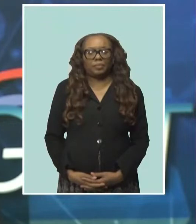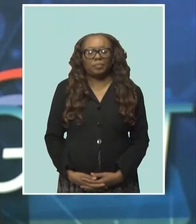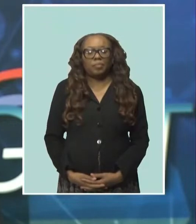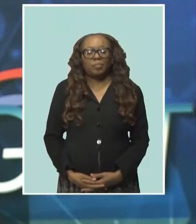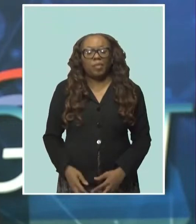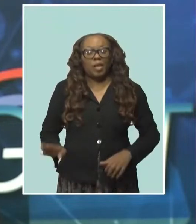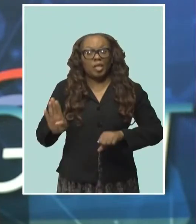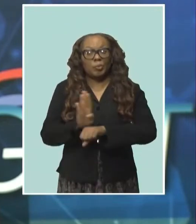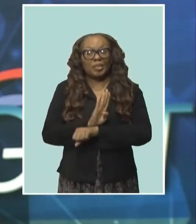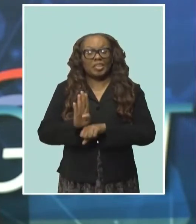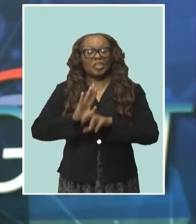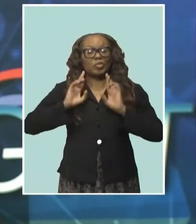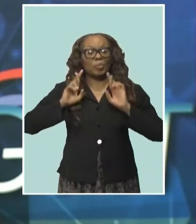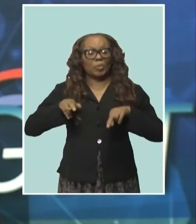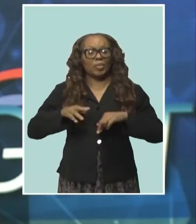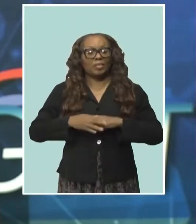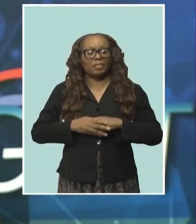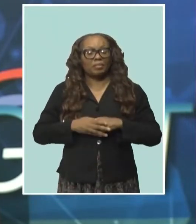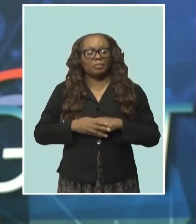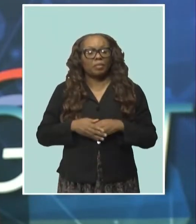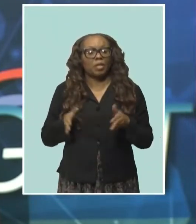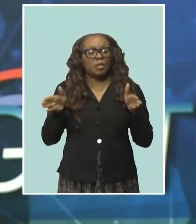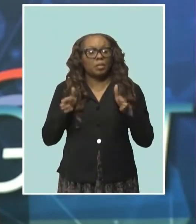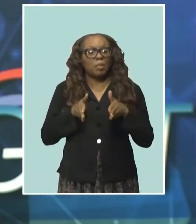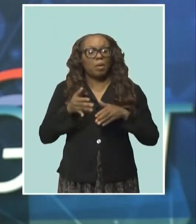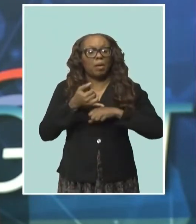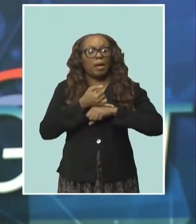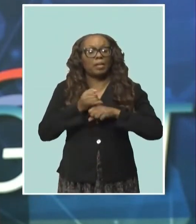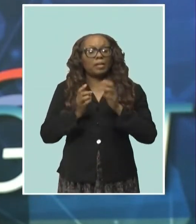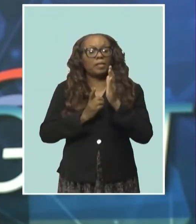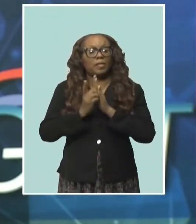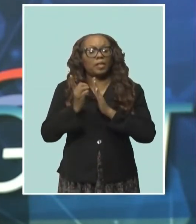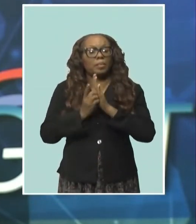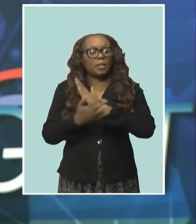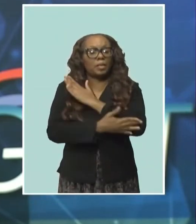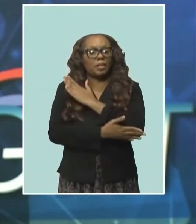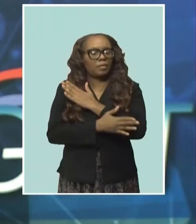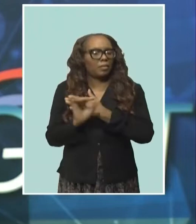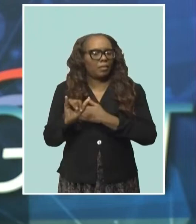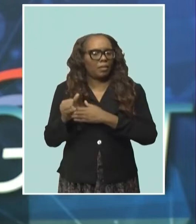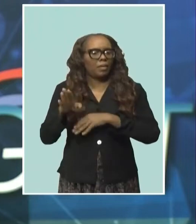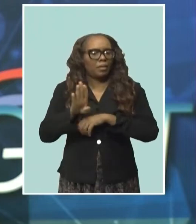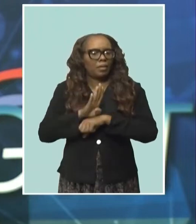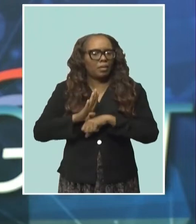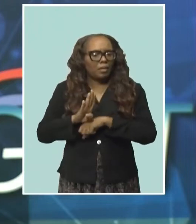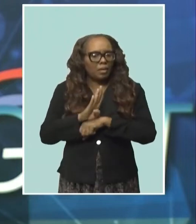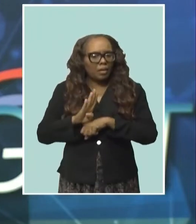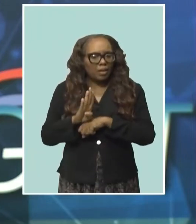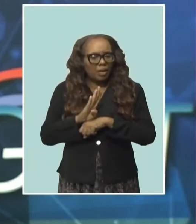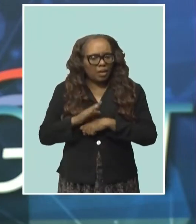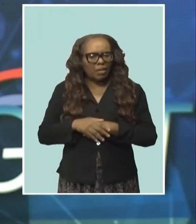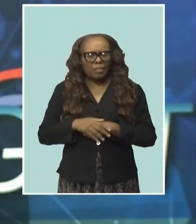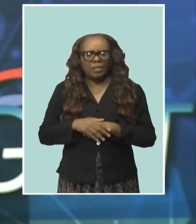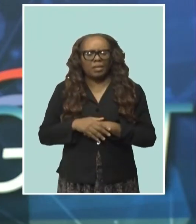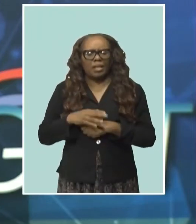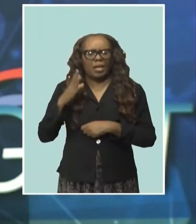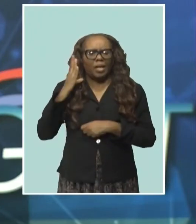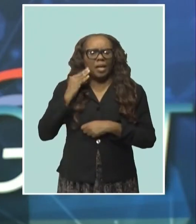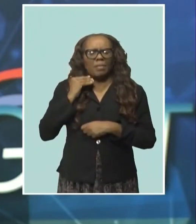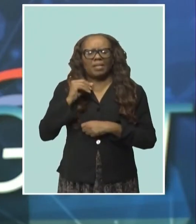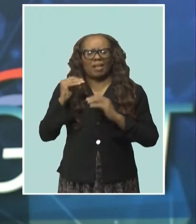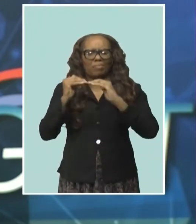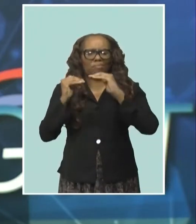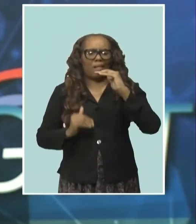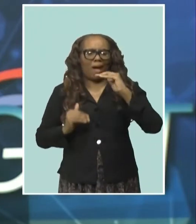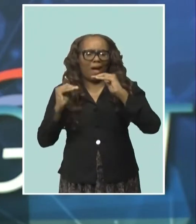In tonight's business report, small island developing states like Barbados are being impacted disproportionately by the changing landscape of